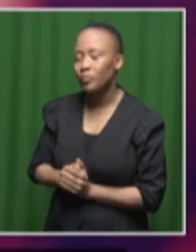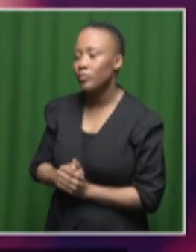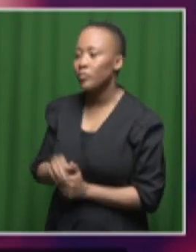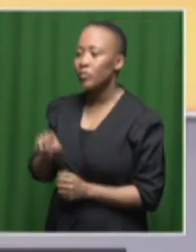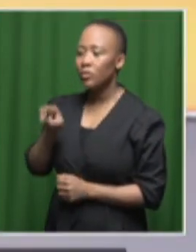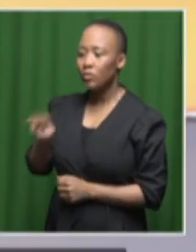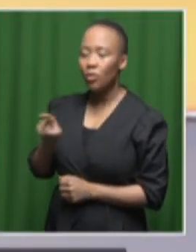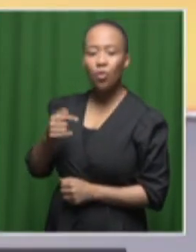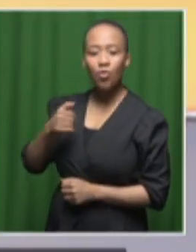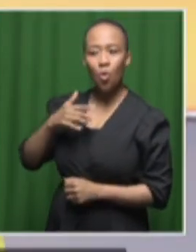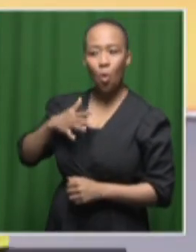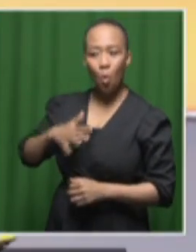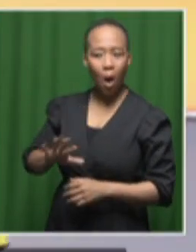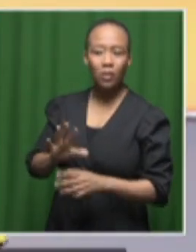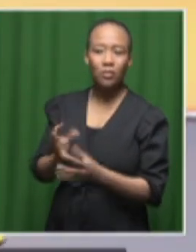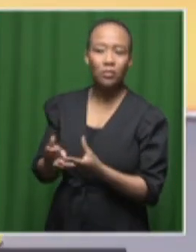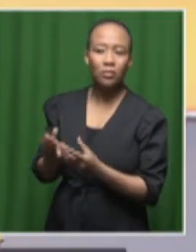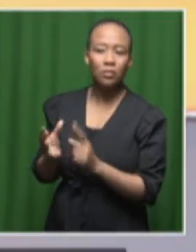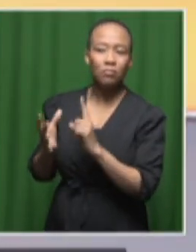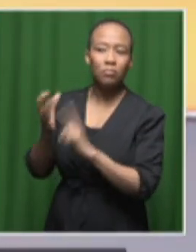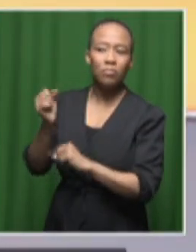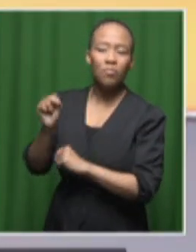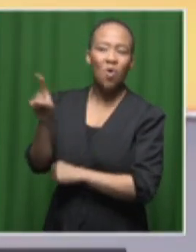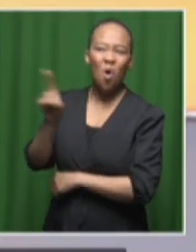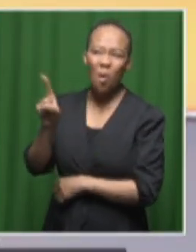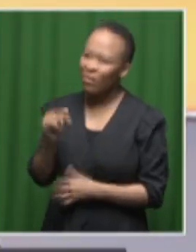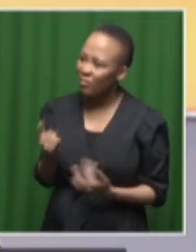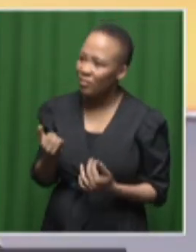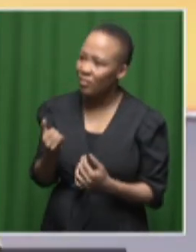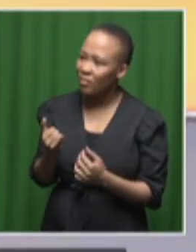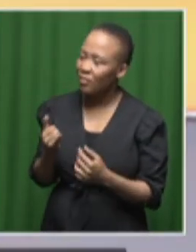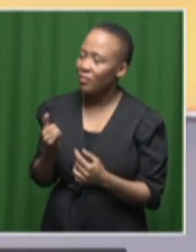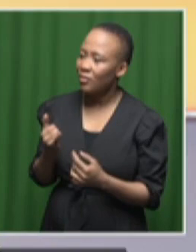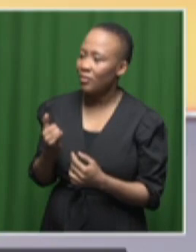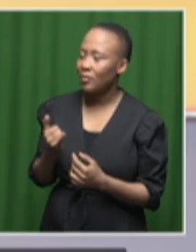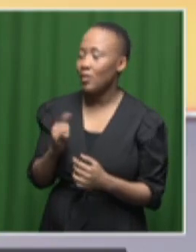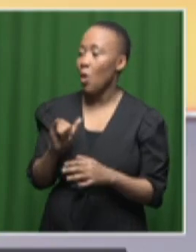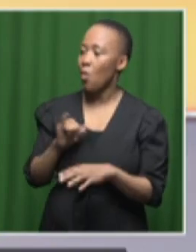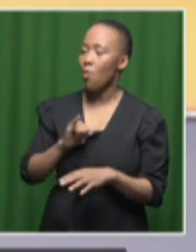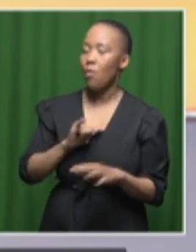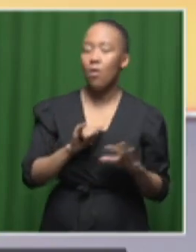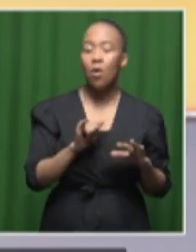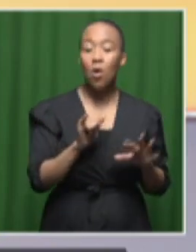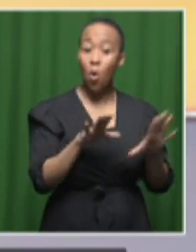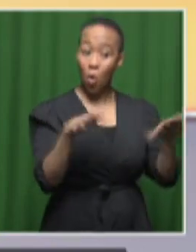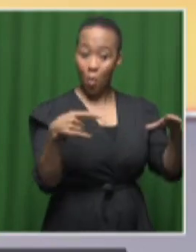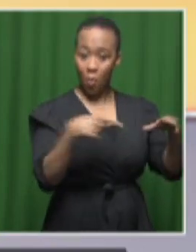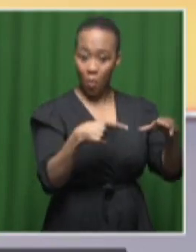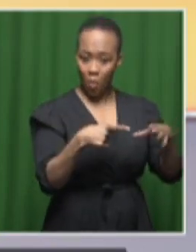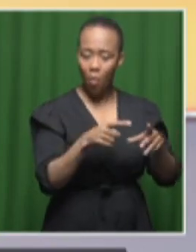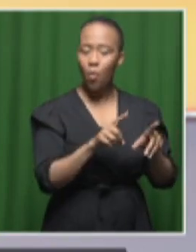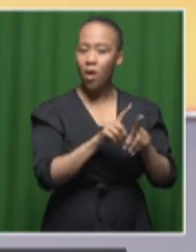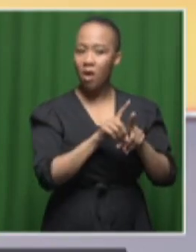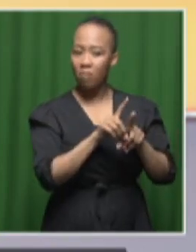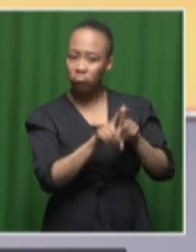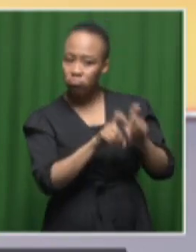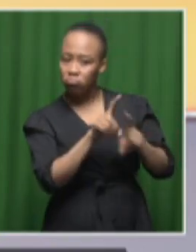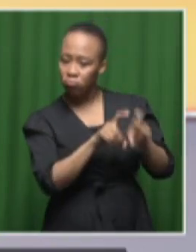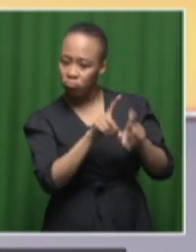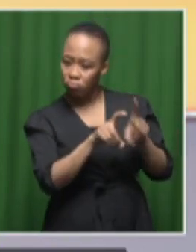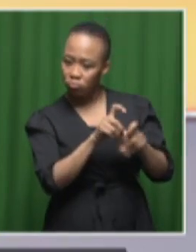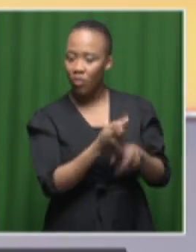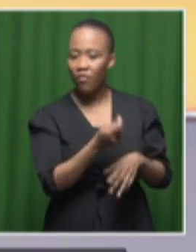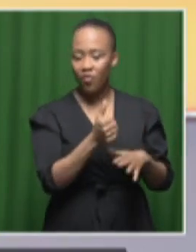Yeah, so there's a couple of different questions that we ask. I think they probably fall into two different sectors. The one is very much understanding